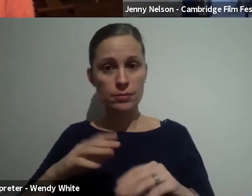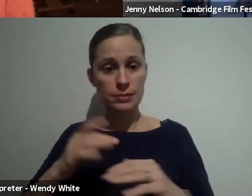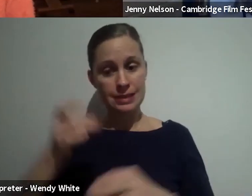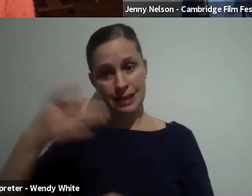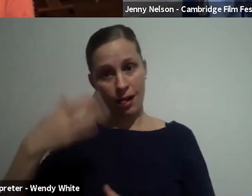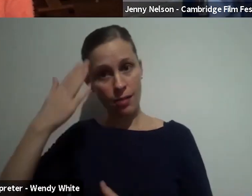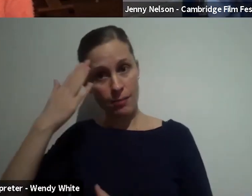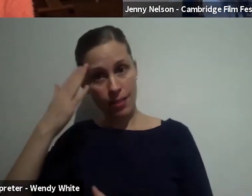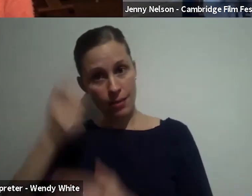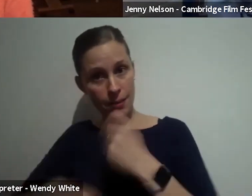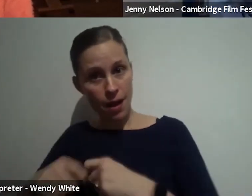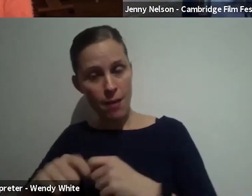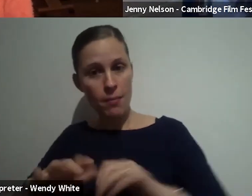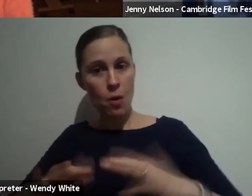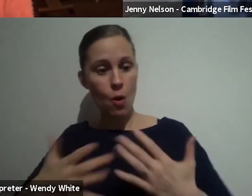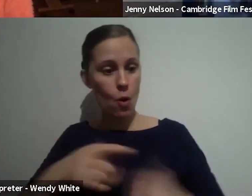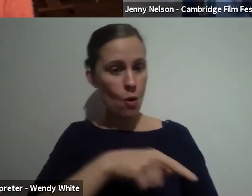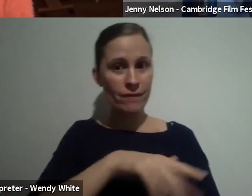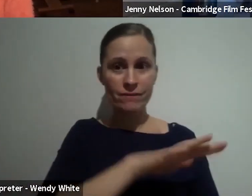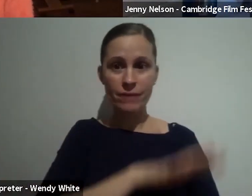and the reaction of the family,